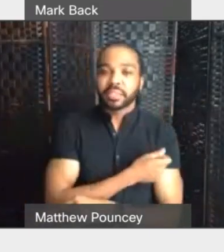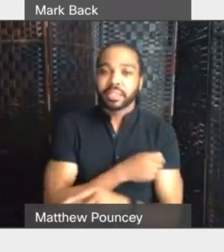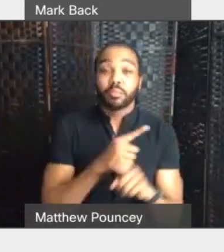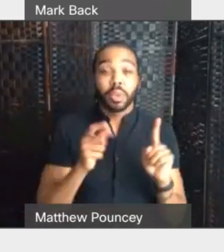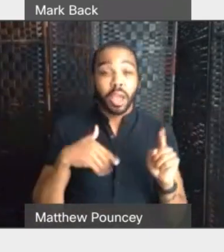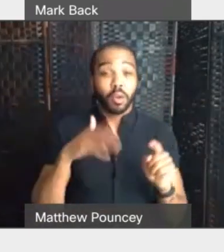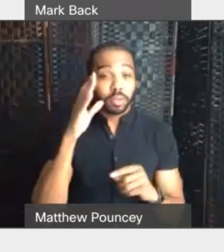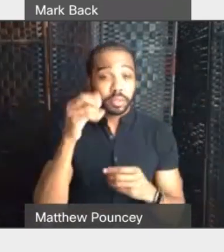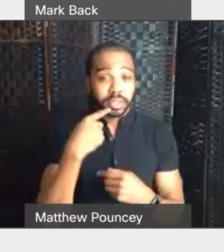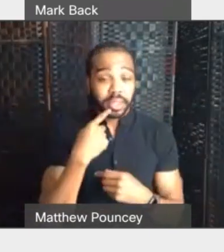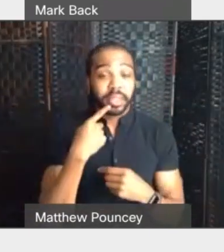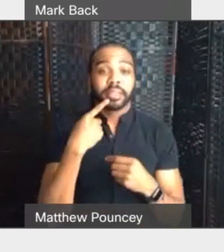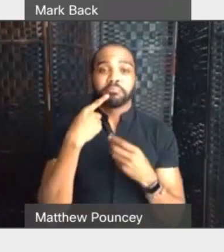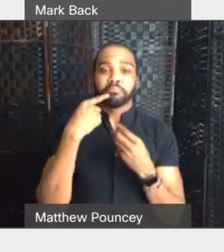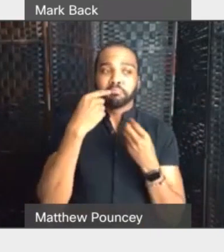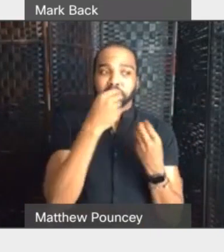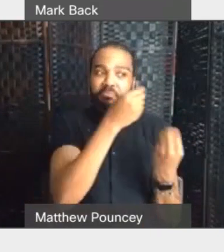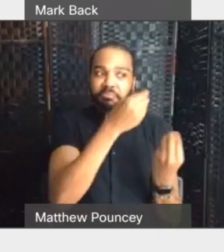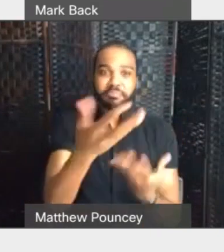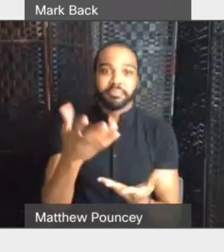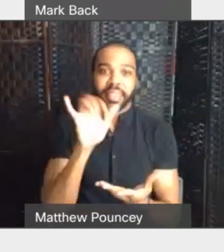data that we have to date.